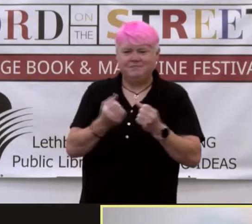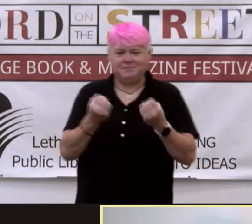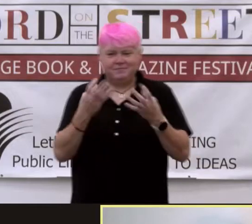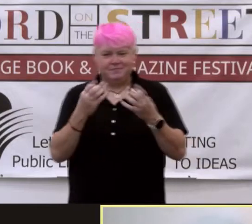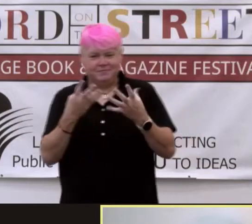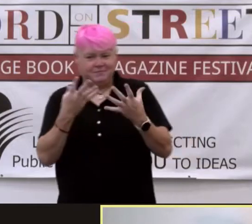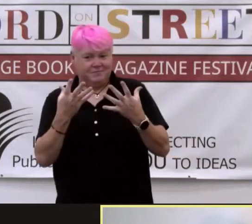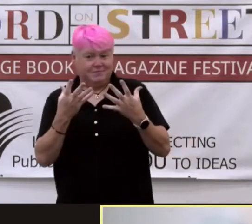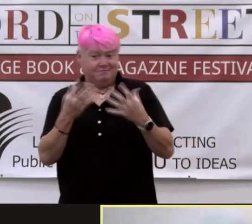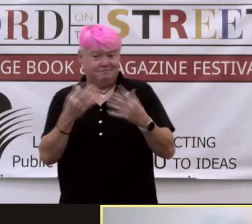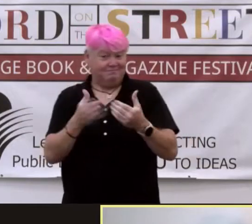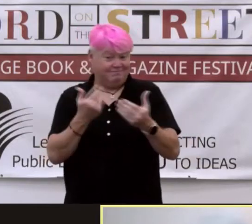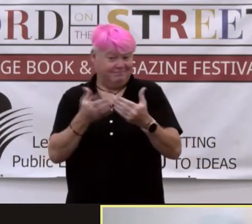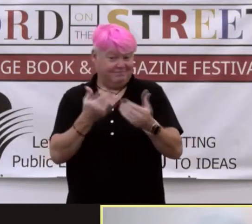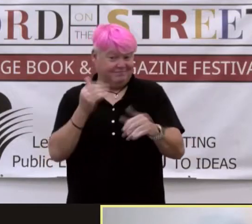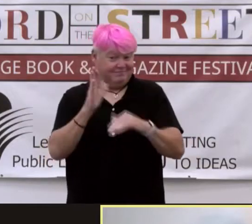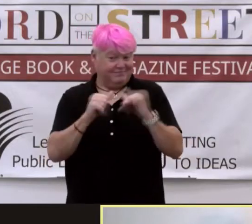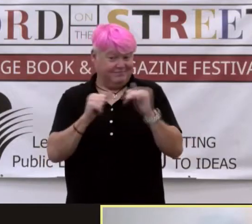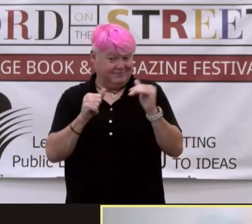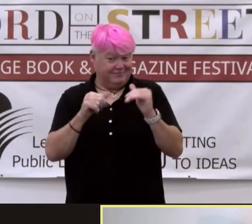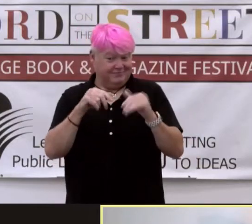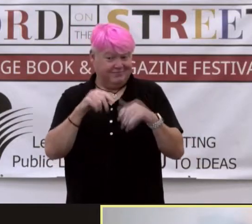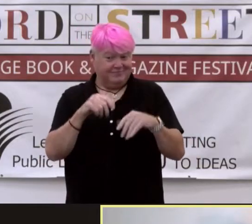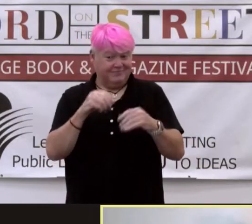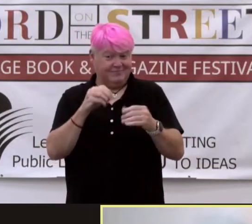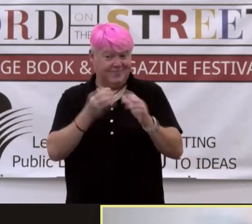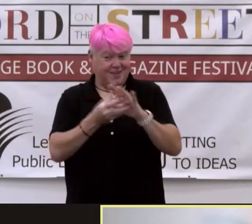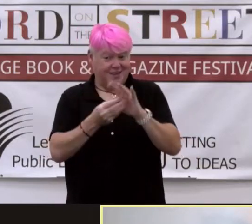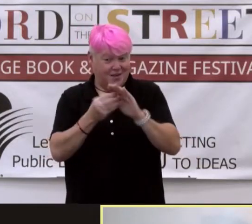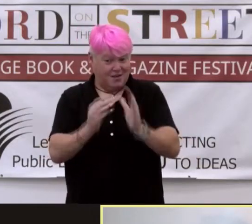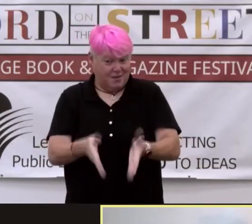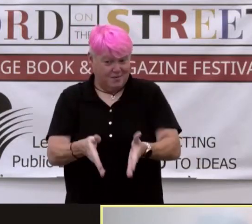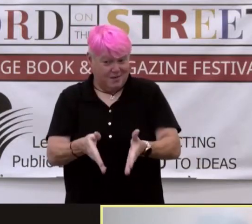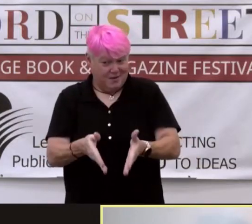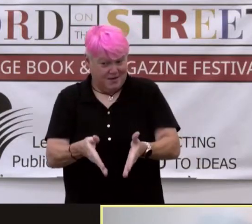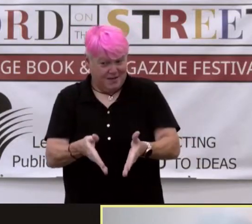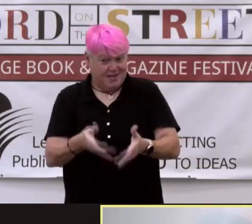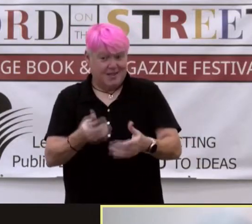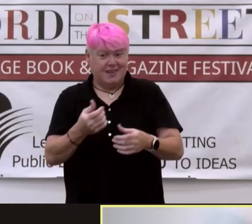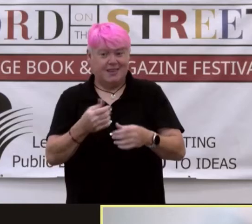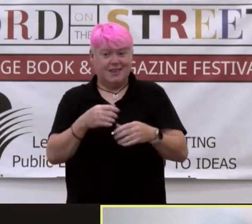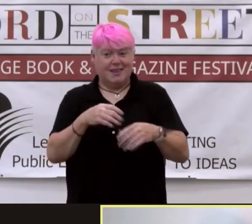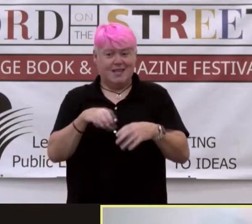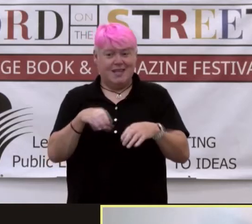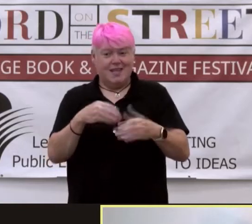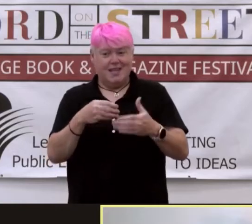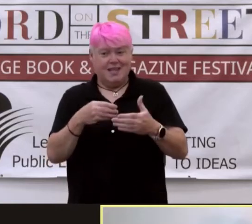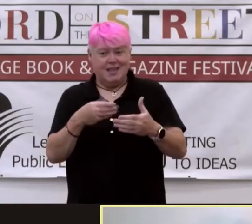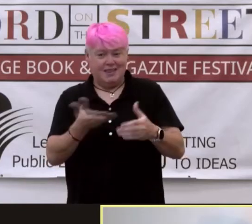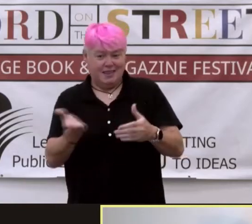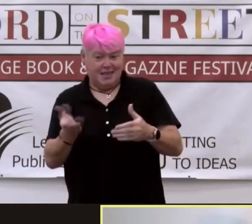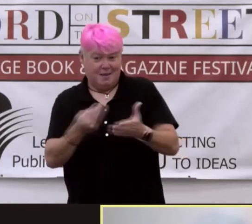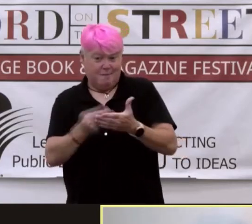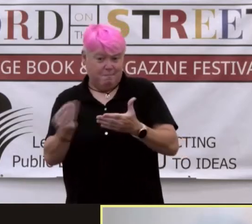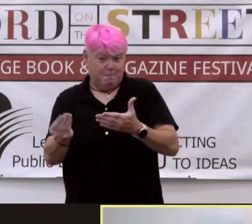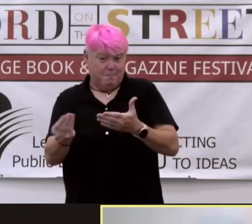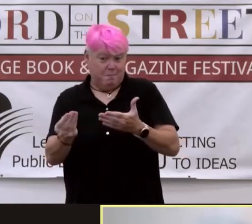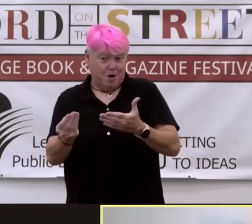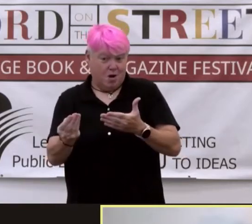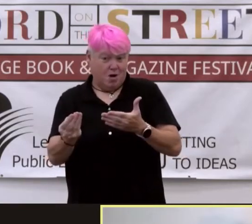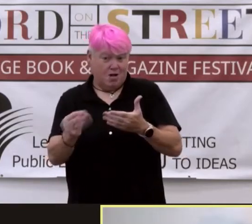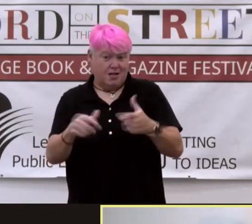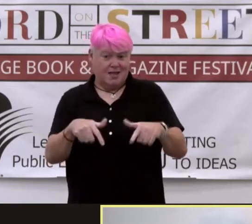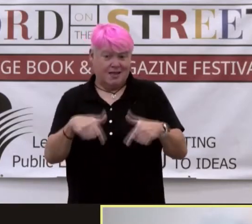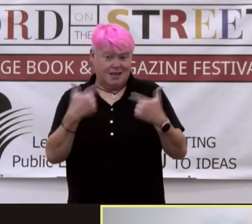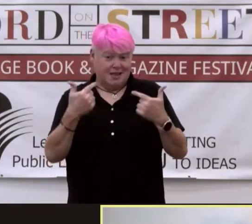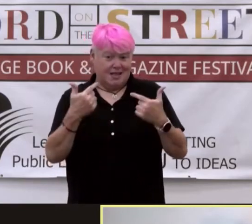me than it was for my publisher, because they ended up producing the podcast, and they brought in like, I think a bunch of like a lot of Macmillan